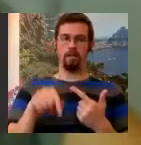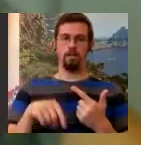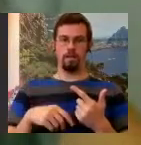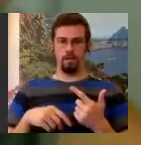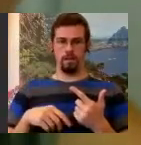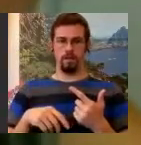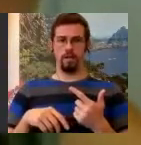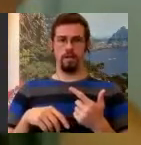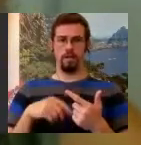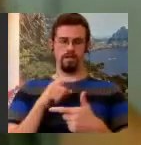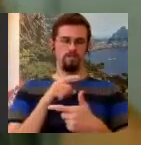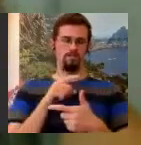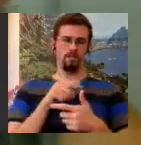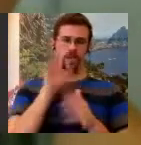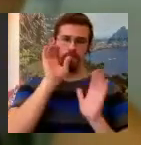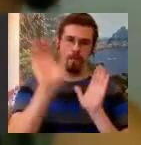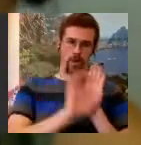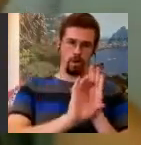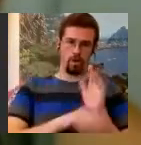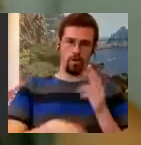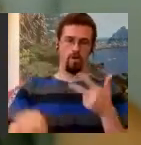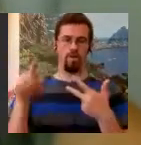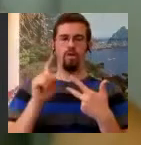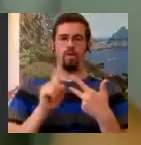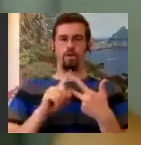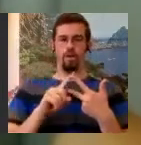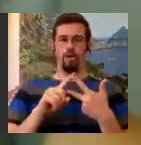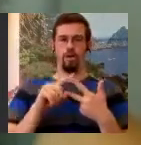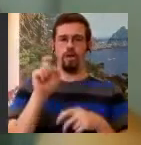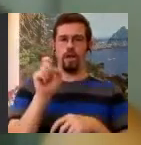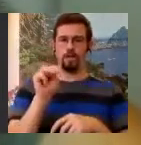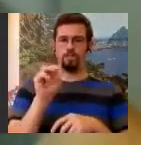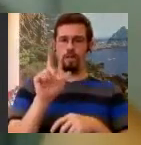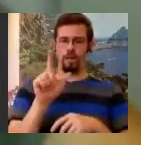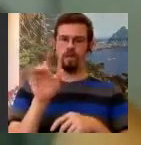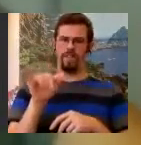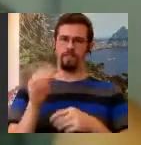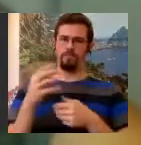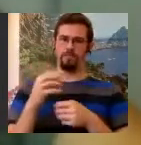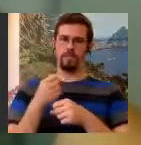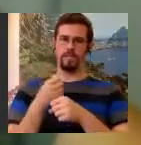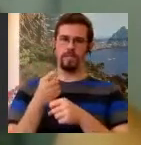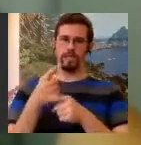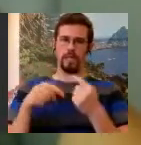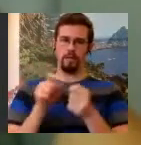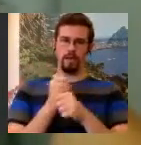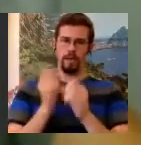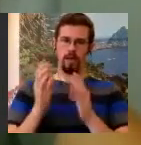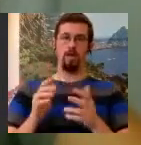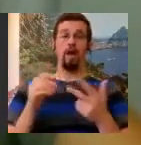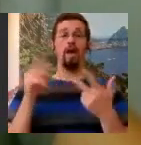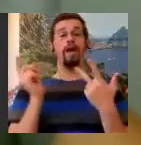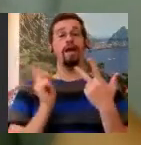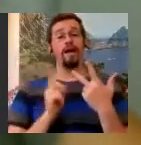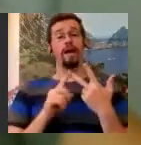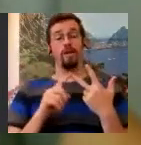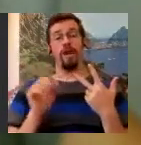have XML, which is the native format for SignMaker. But we also have a